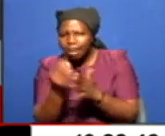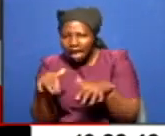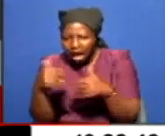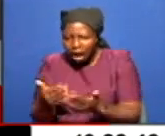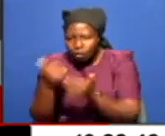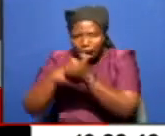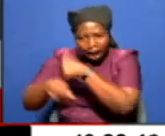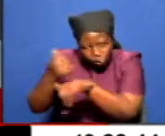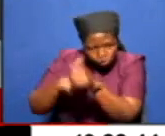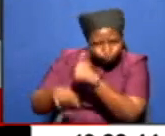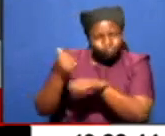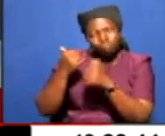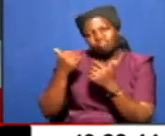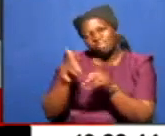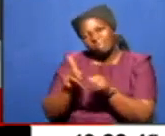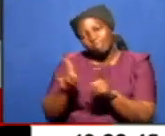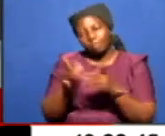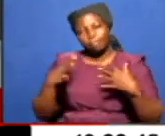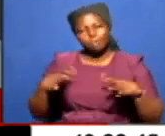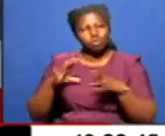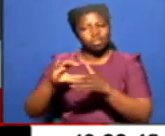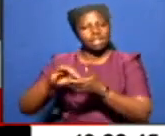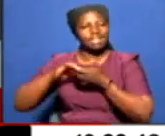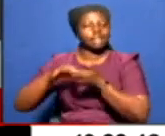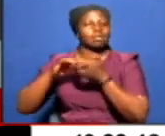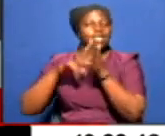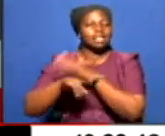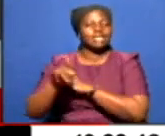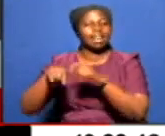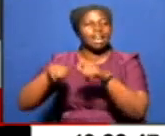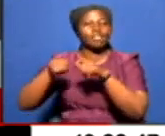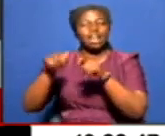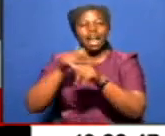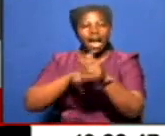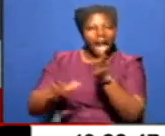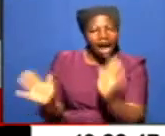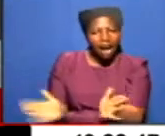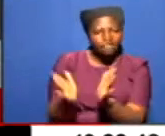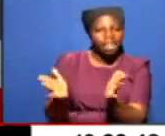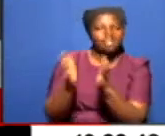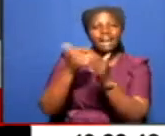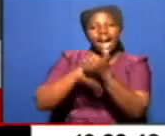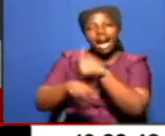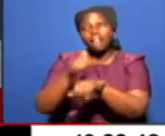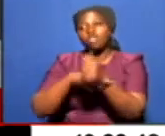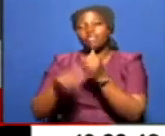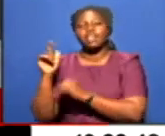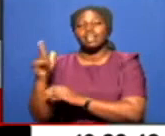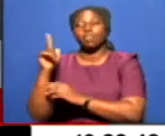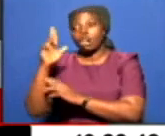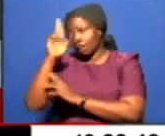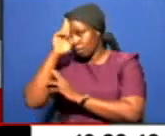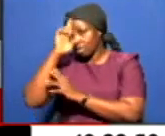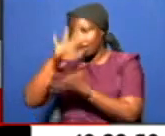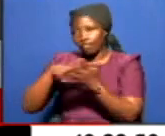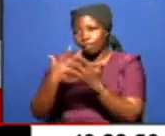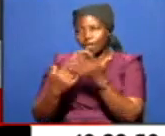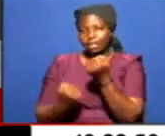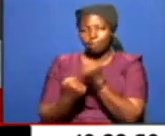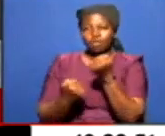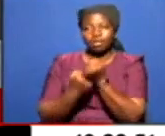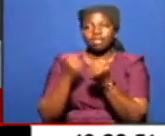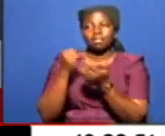in governance affairs, mm-hmm. aspects of legal and policy frameworks that support Schedule 4 functions of the county